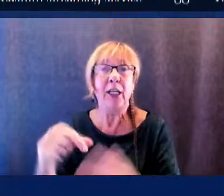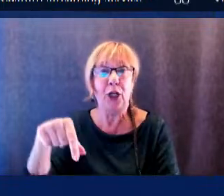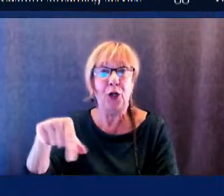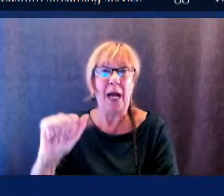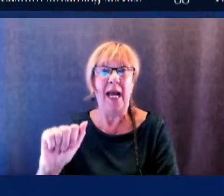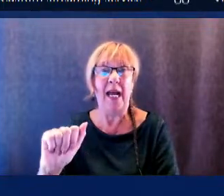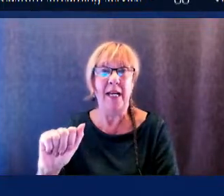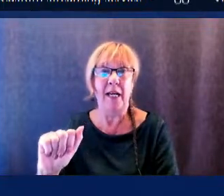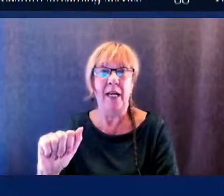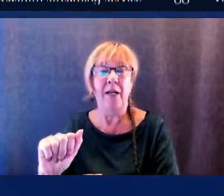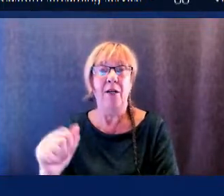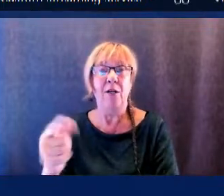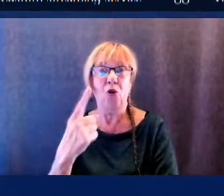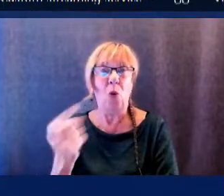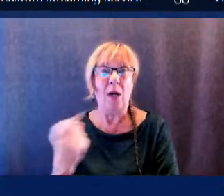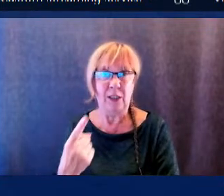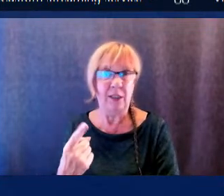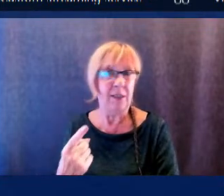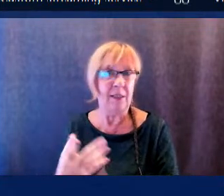asked questions on